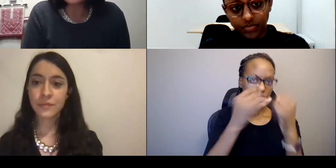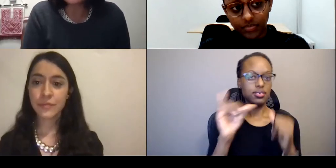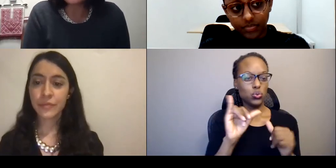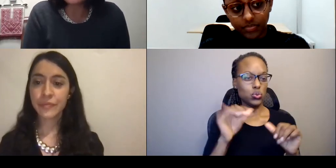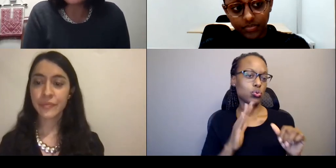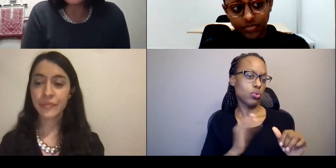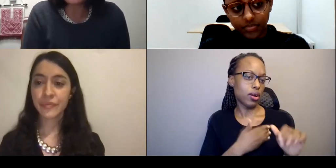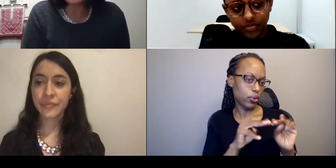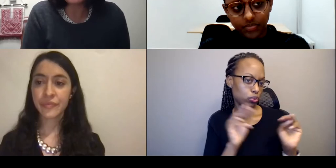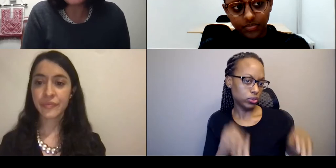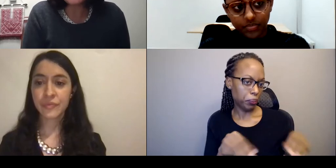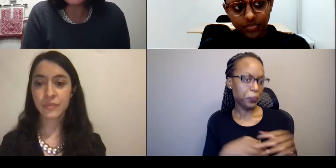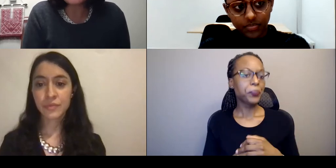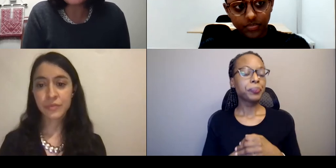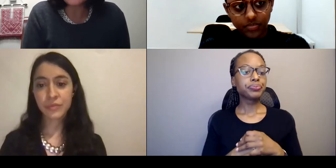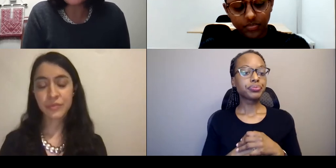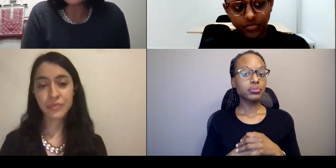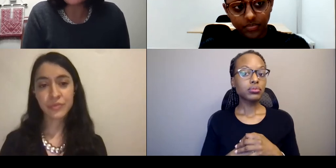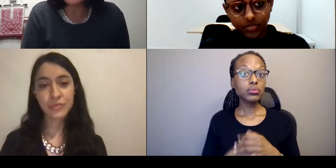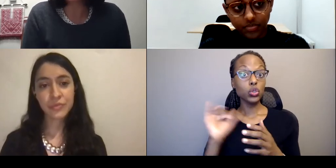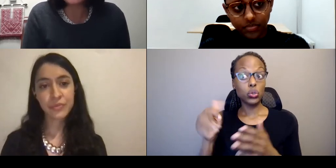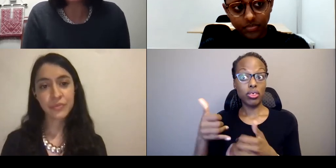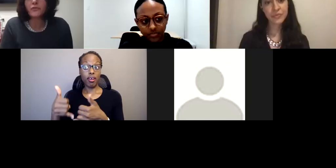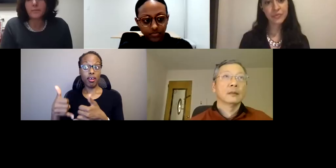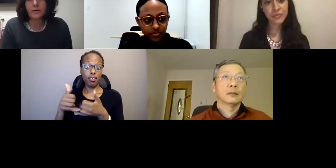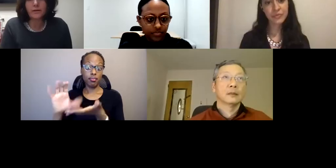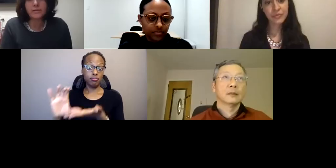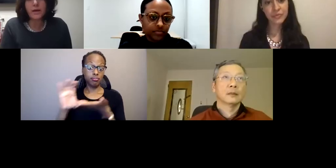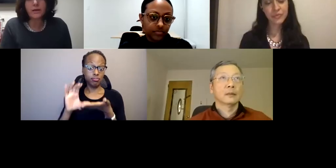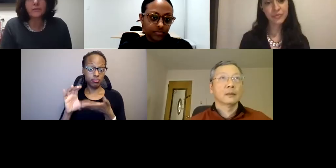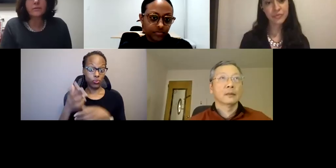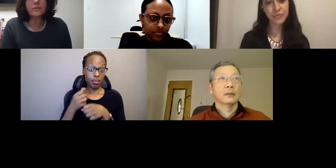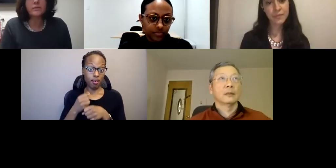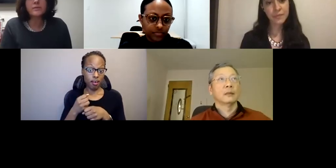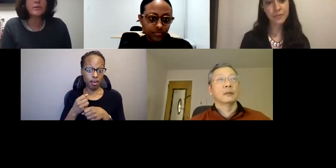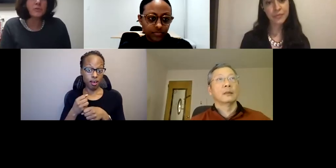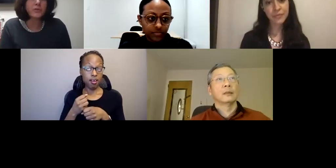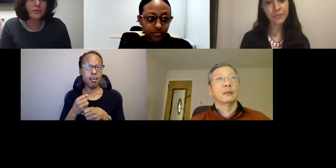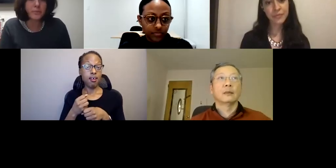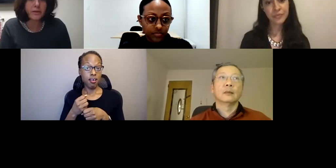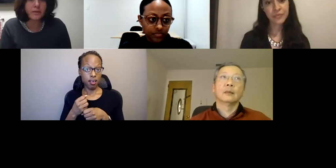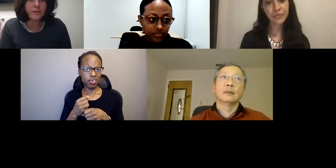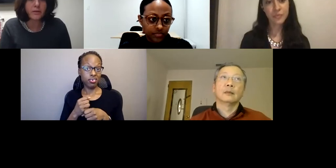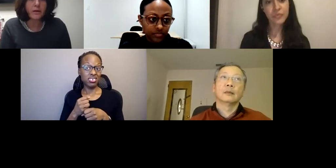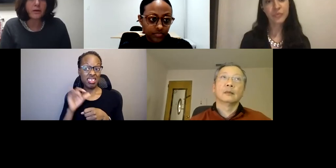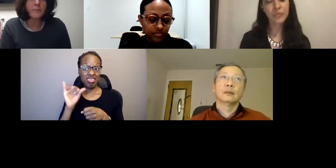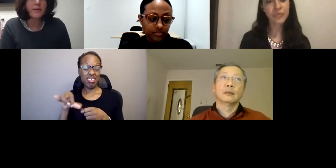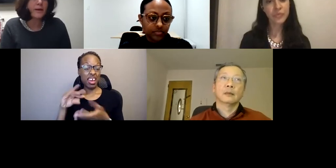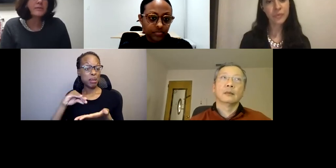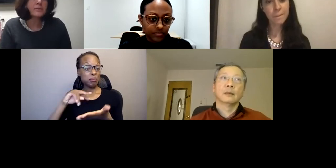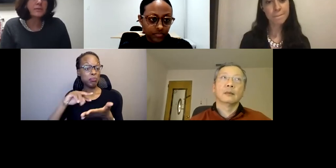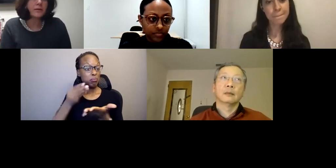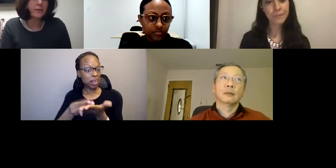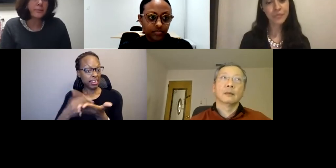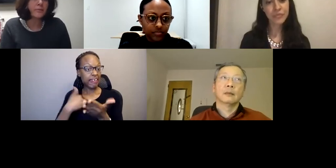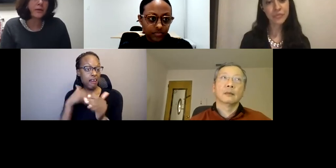It's, I think what it means for us is that what's wonderful about it is that this is unrestricted money. And